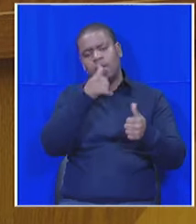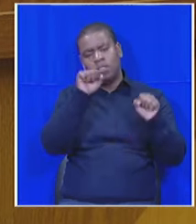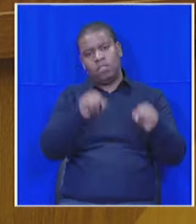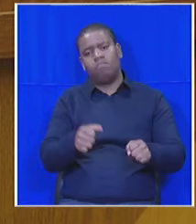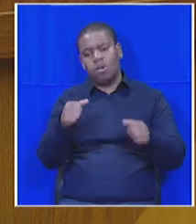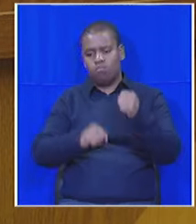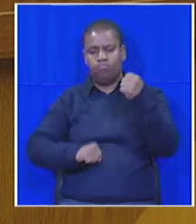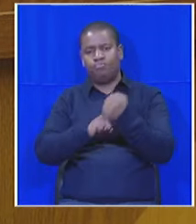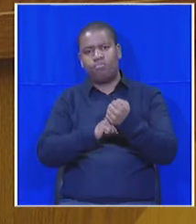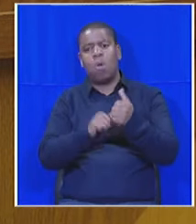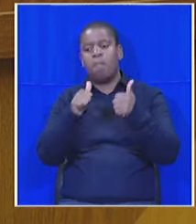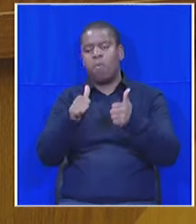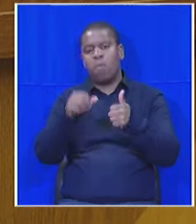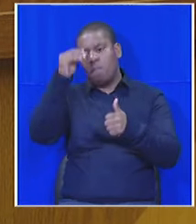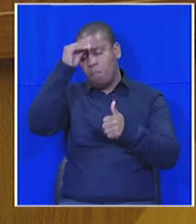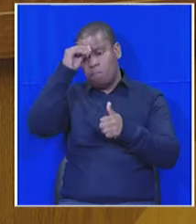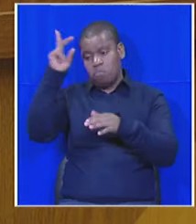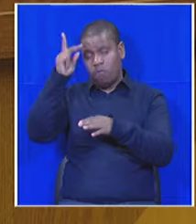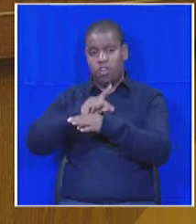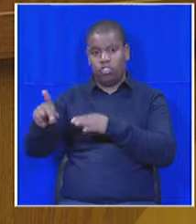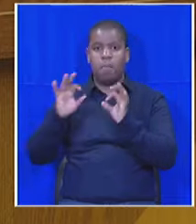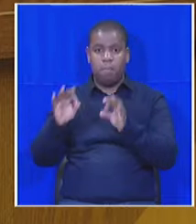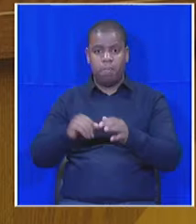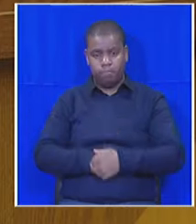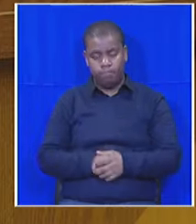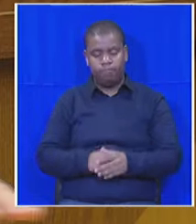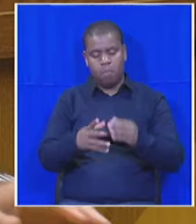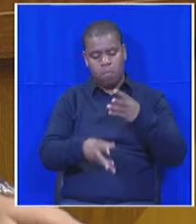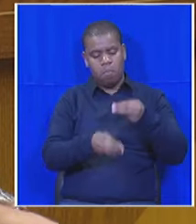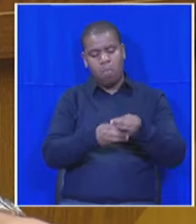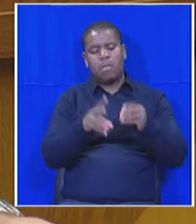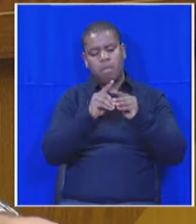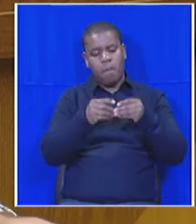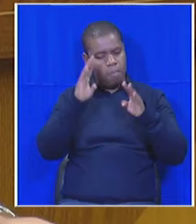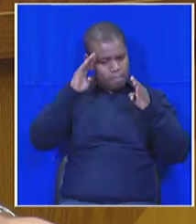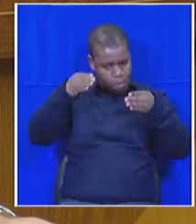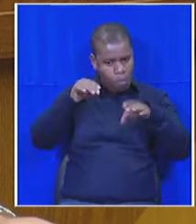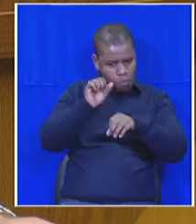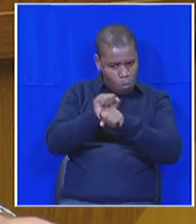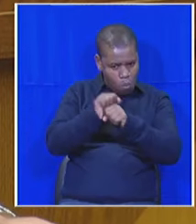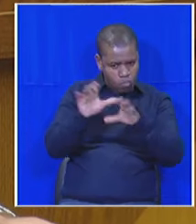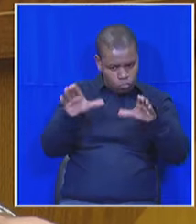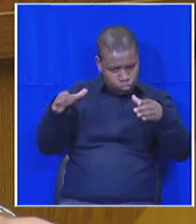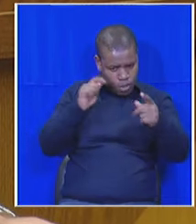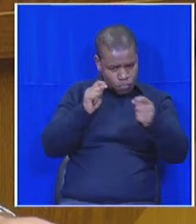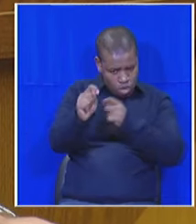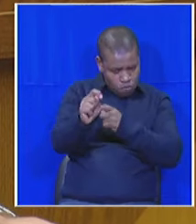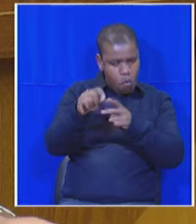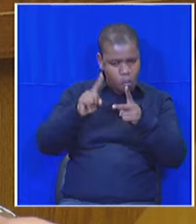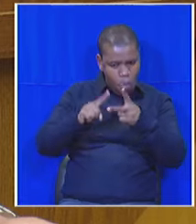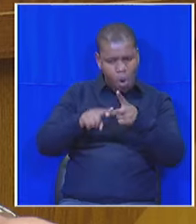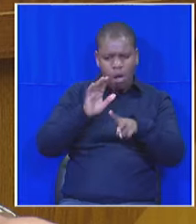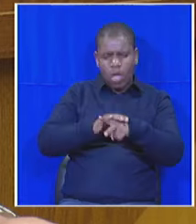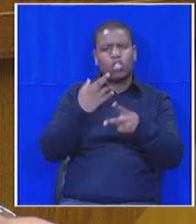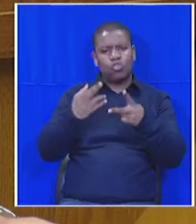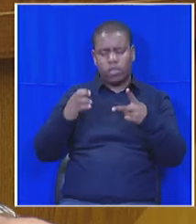and professionalizing the police service. In addition, the department will focus on transforming the police service and capacitating the